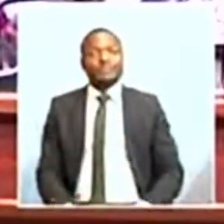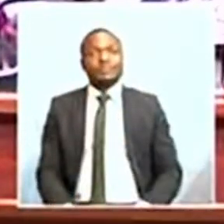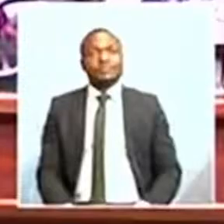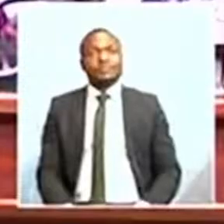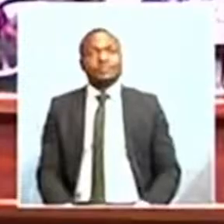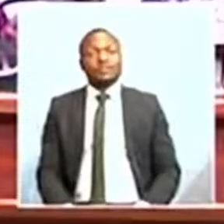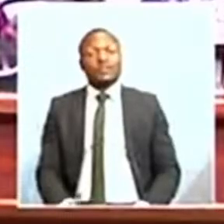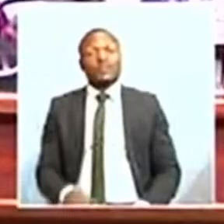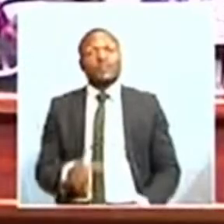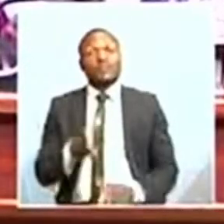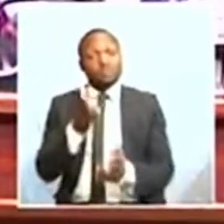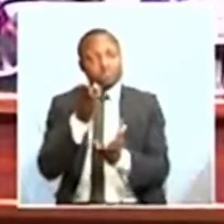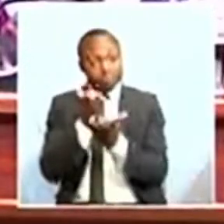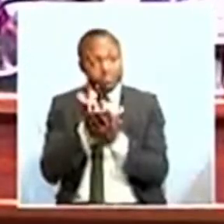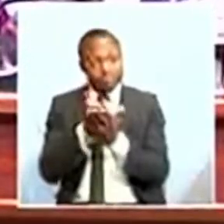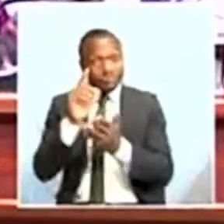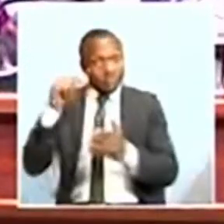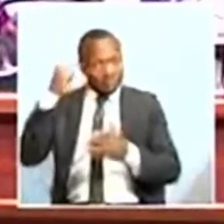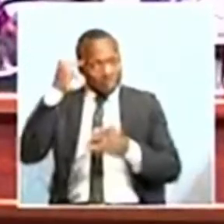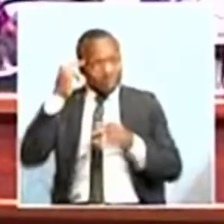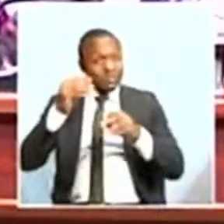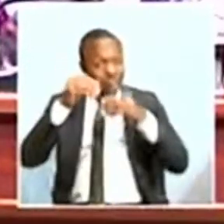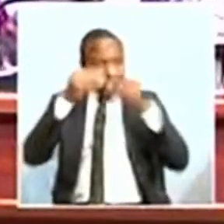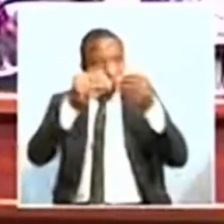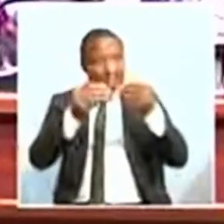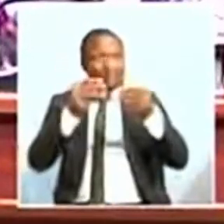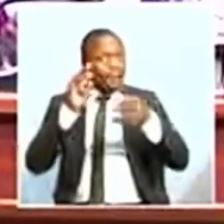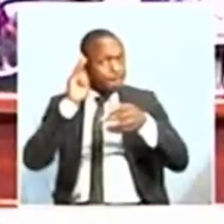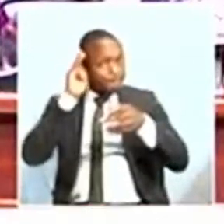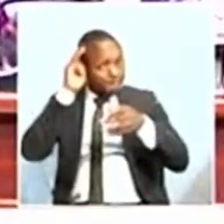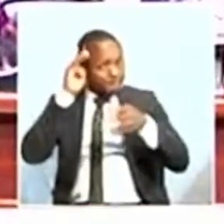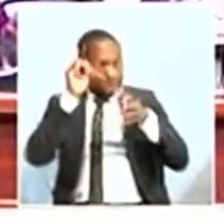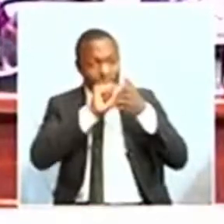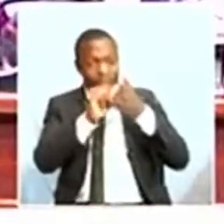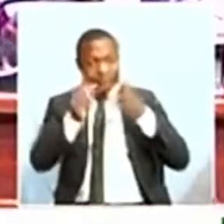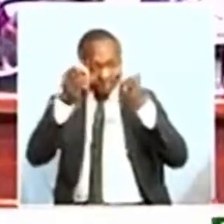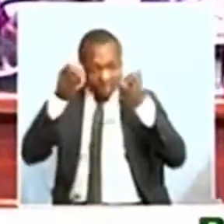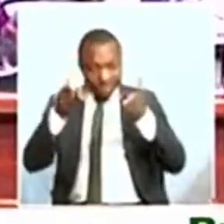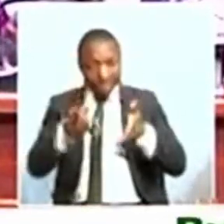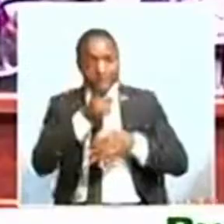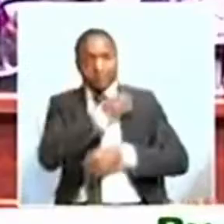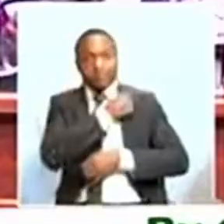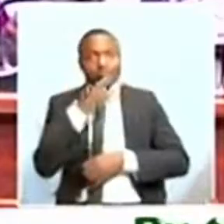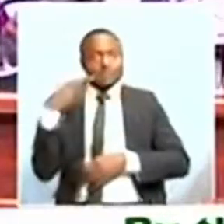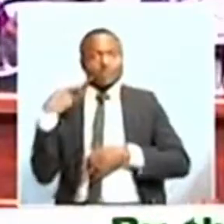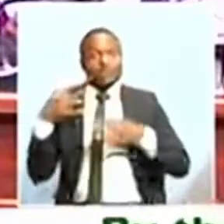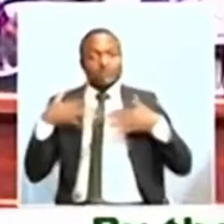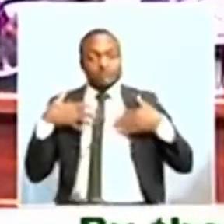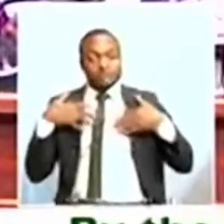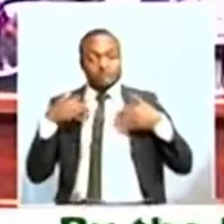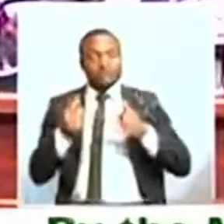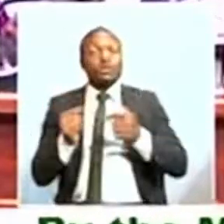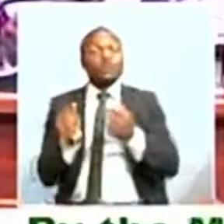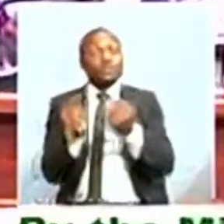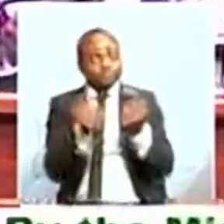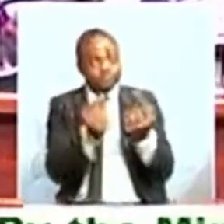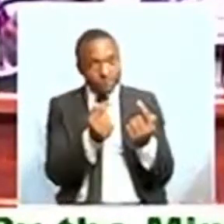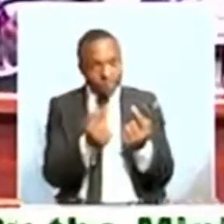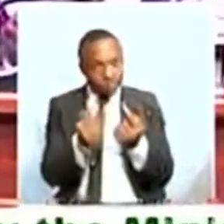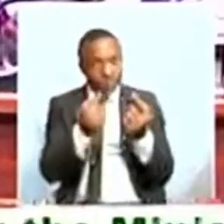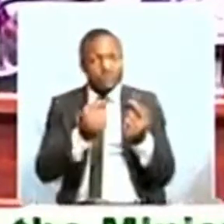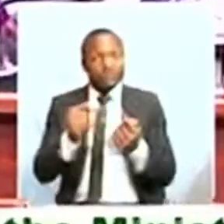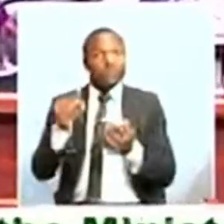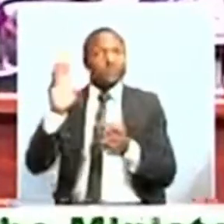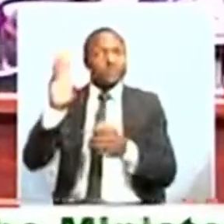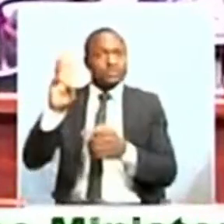You requested government to render a ministerial statement to this August House on the health status of the 6th